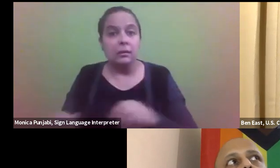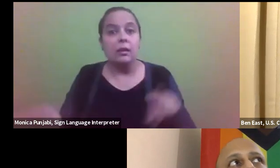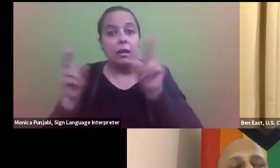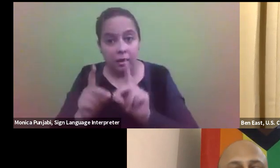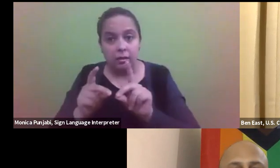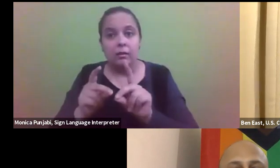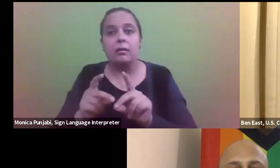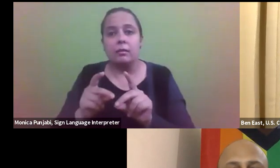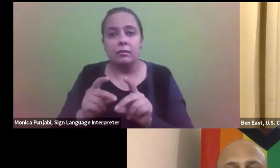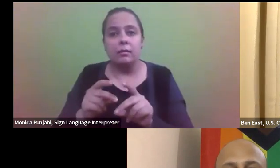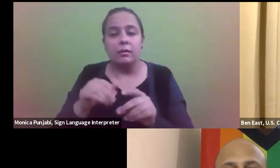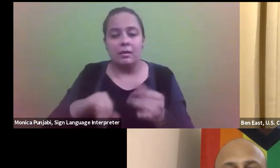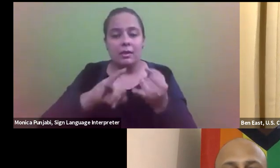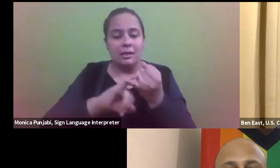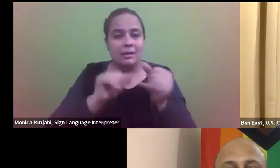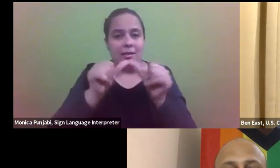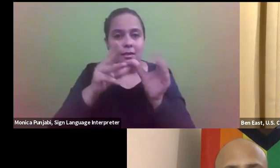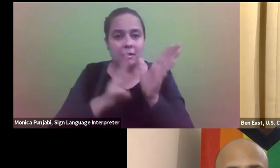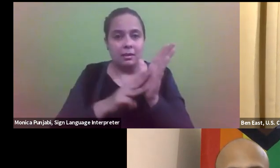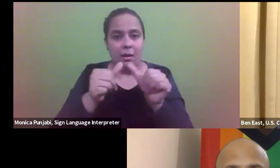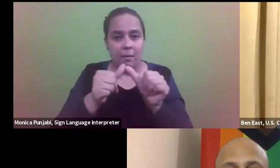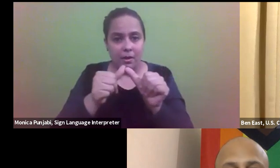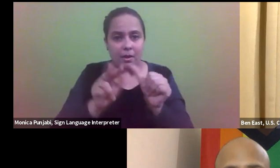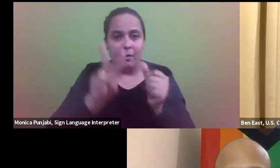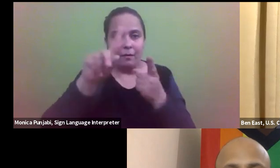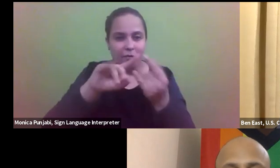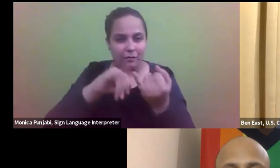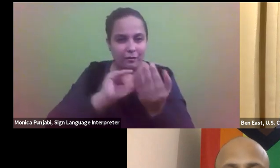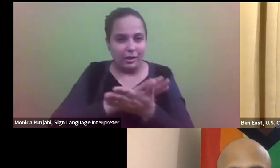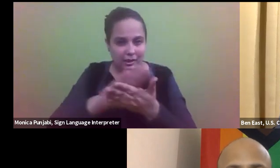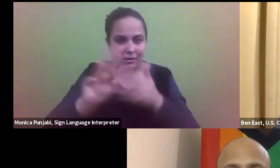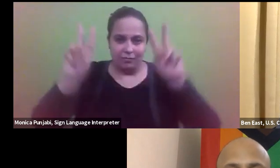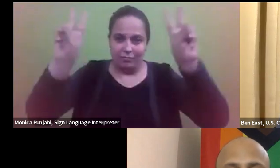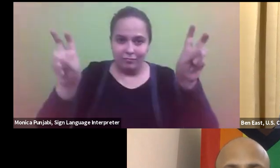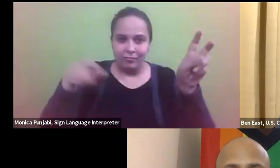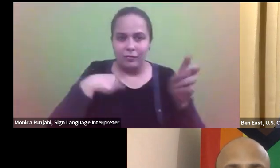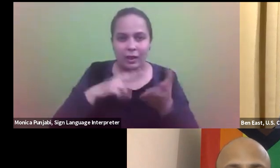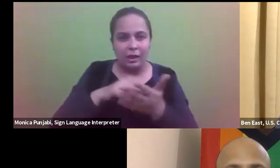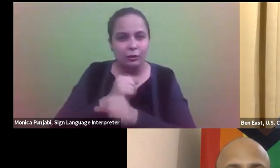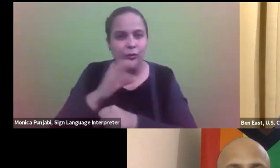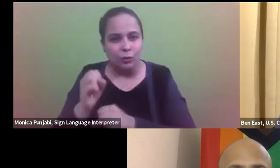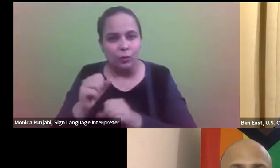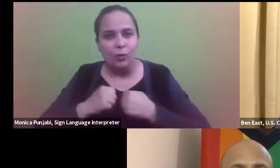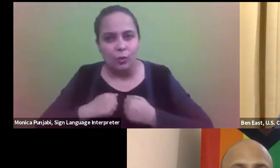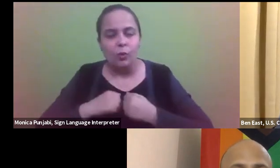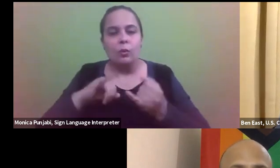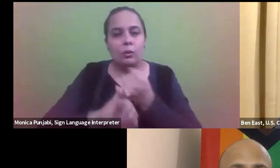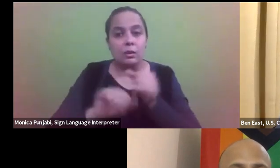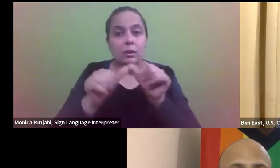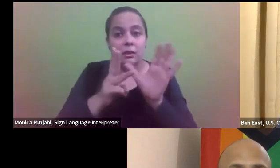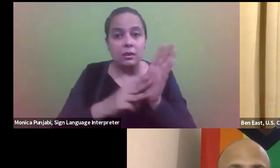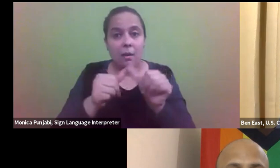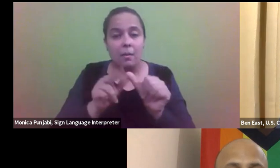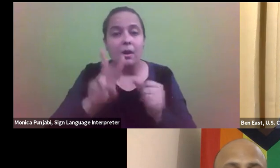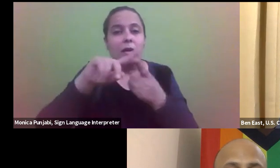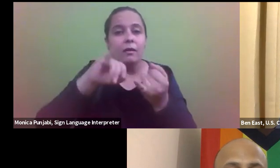at Samavesh is to co-create a very safe and inclusive business ecosystem for the LGBTIQ community, as well as provide equity